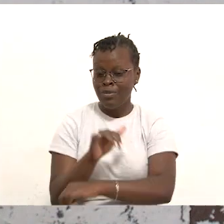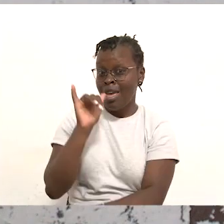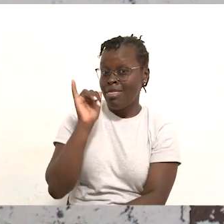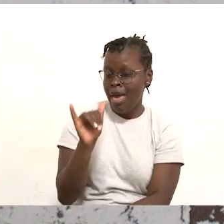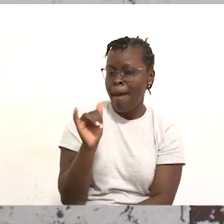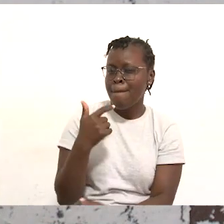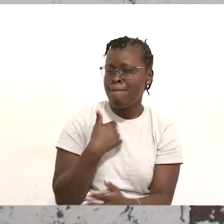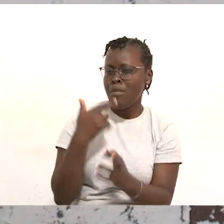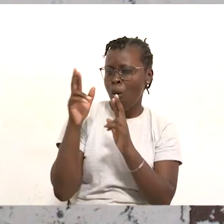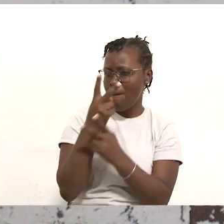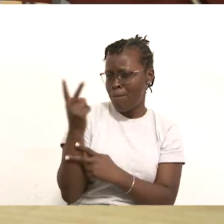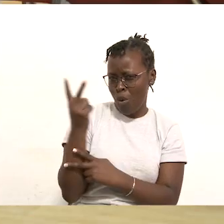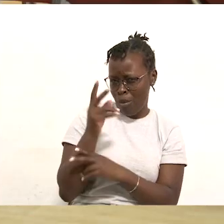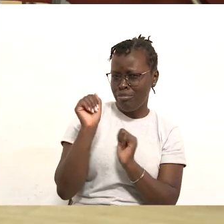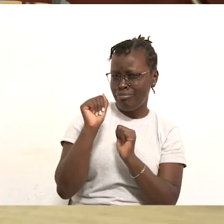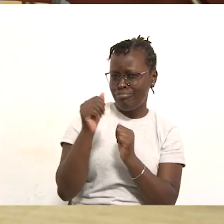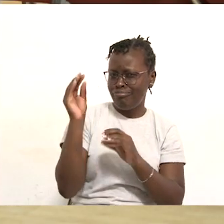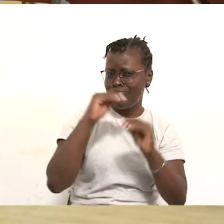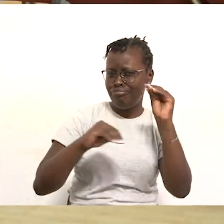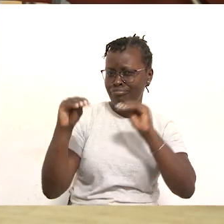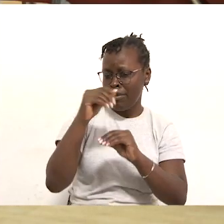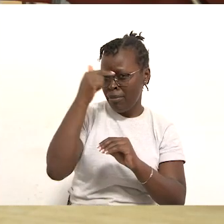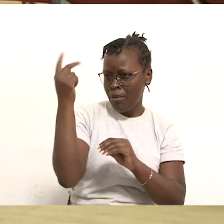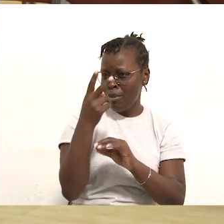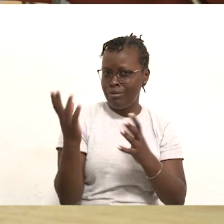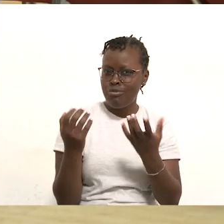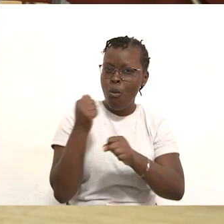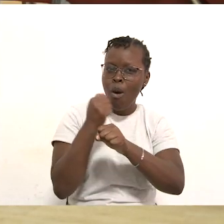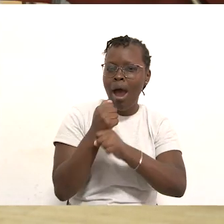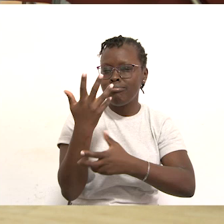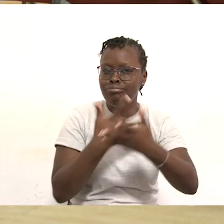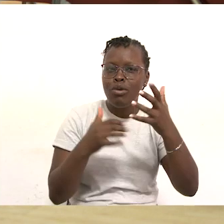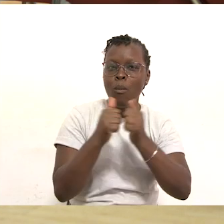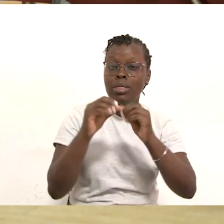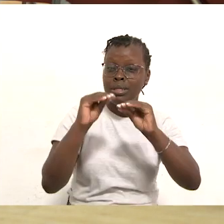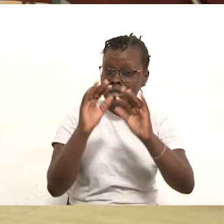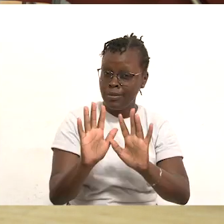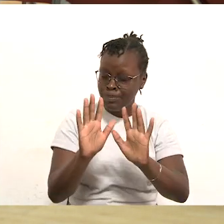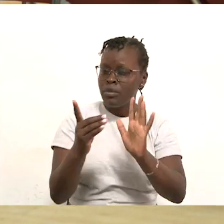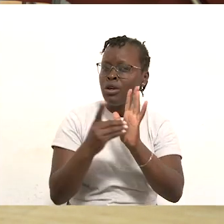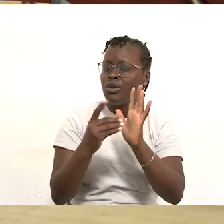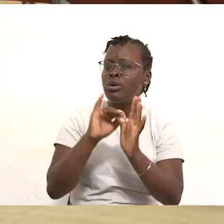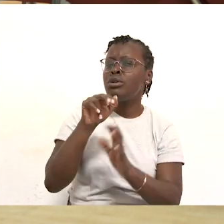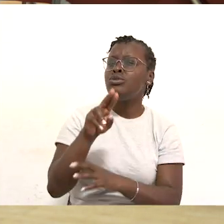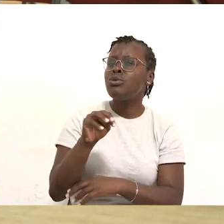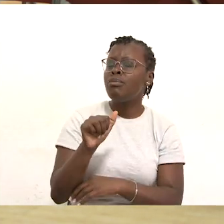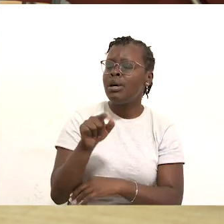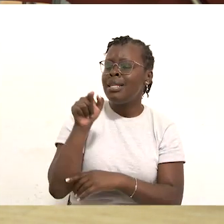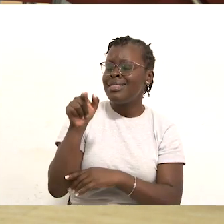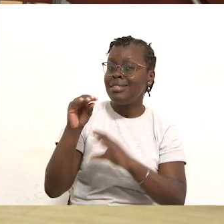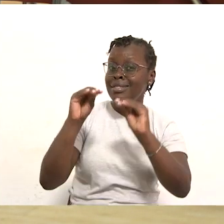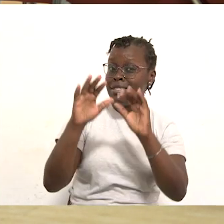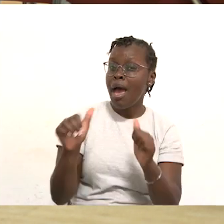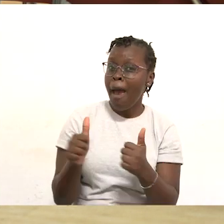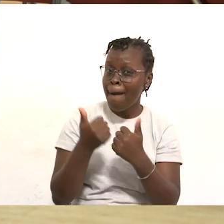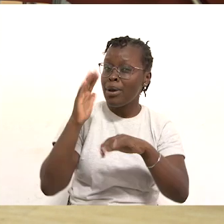to this. You're both deeply connected to teachers and to this sector. So Dr. Juma, let's start with you. Can these trainings be hosted on